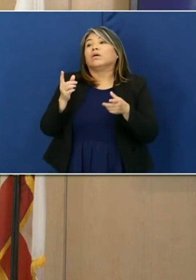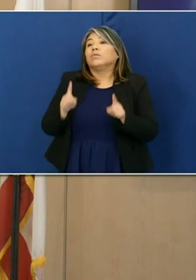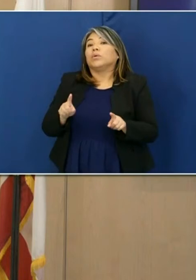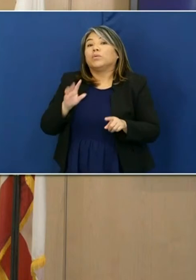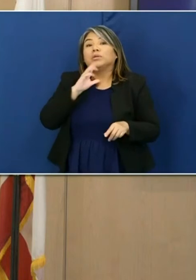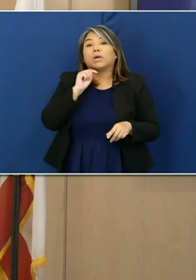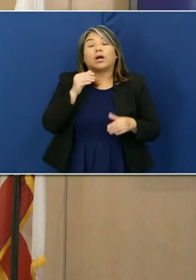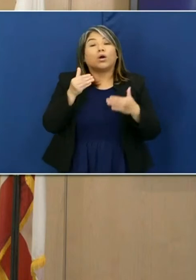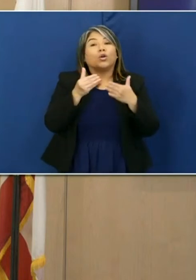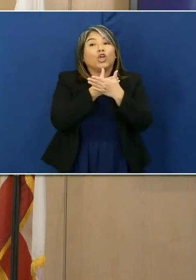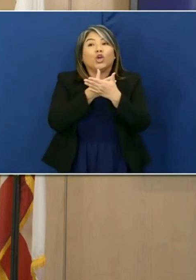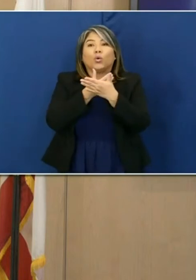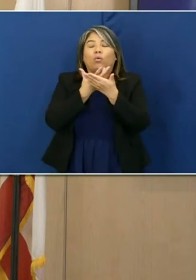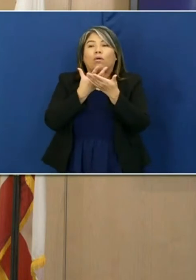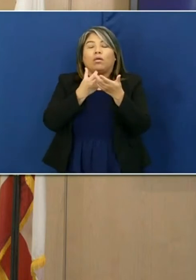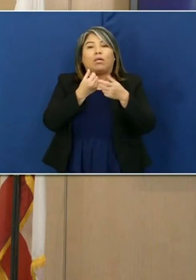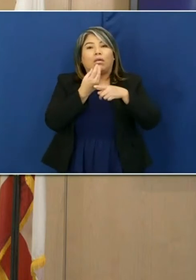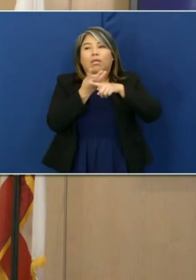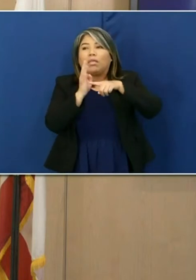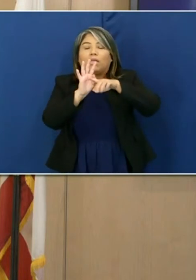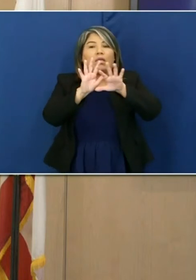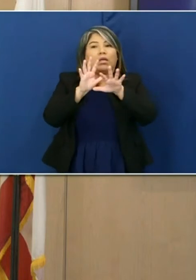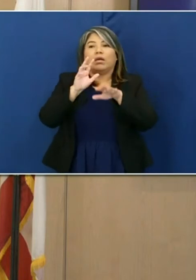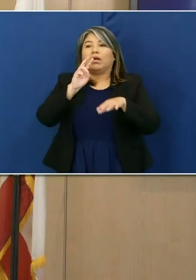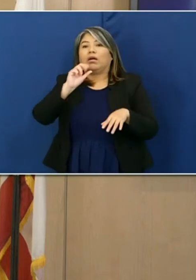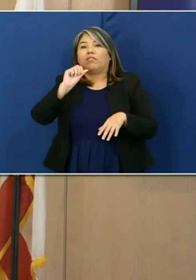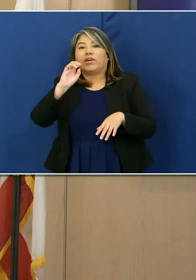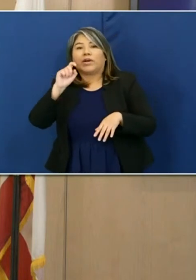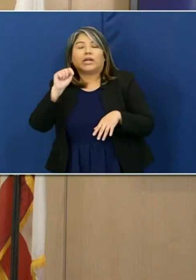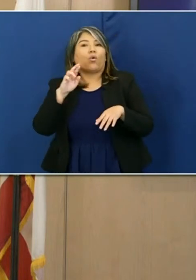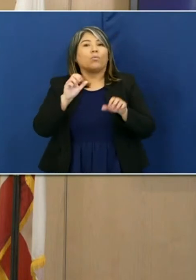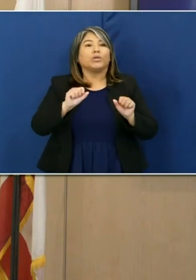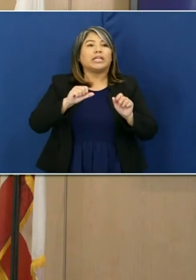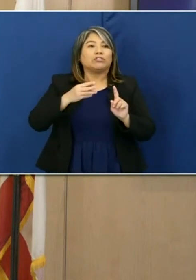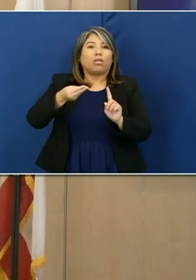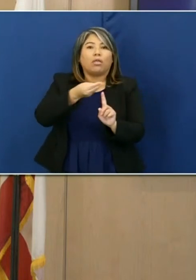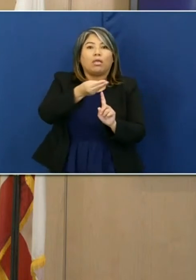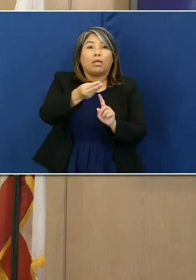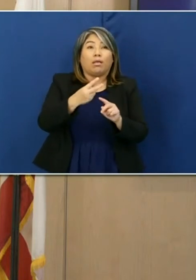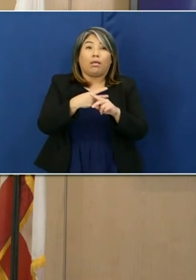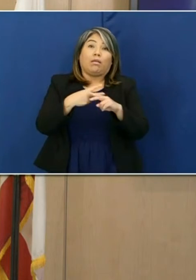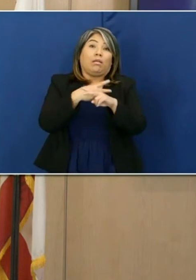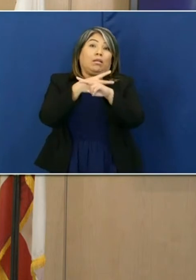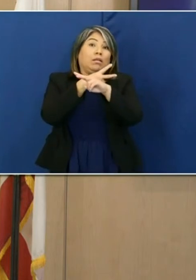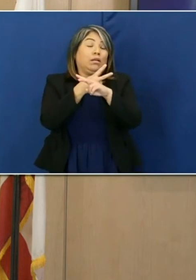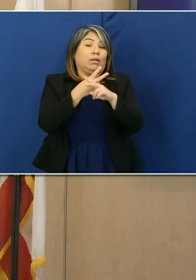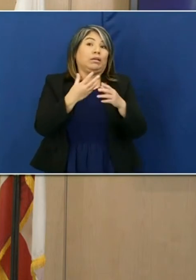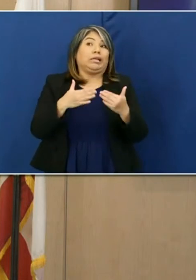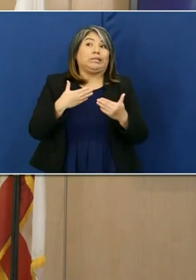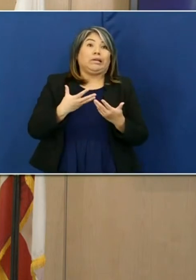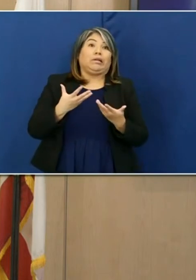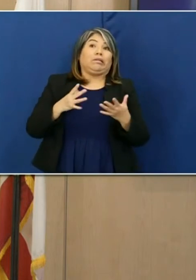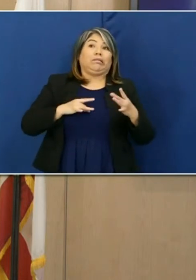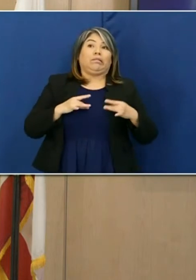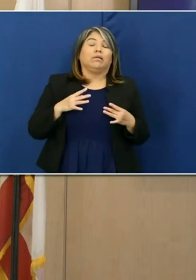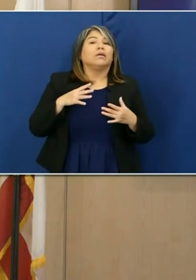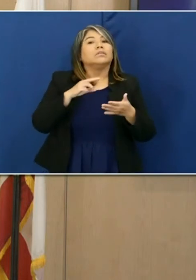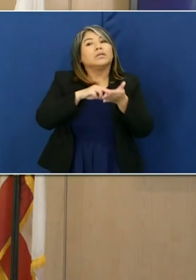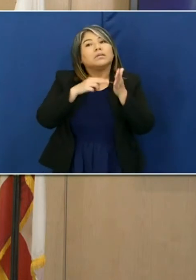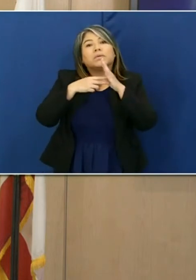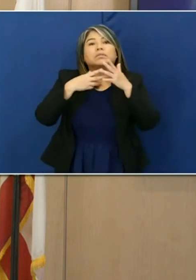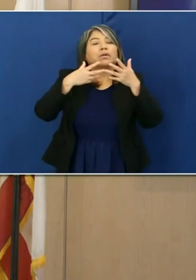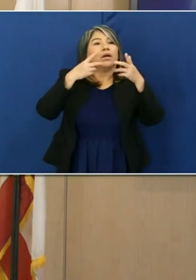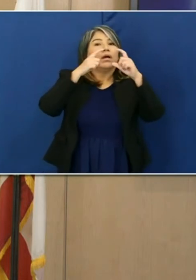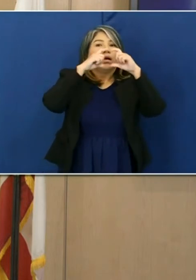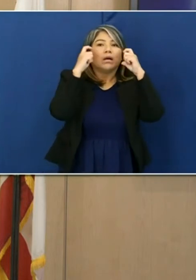these new variants, we're talking about potential increased transmissibility, is that the things we do, wearing face masks, social